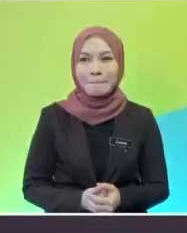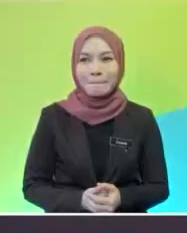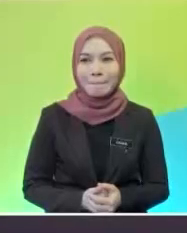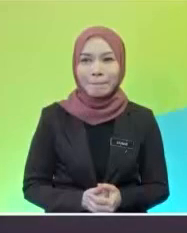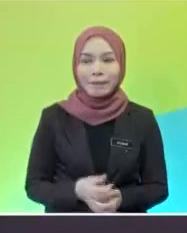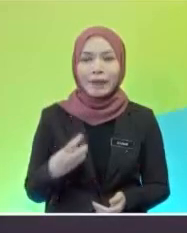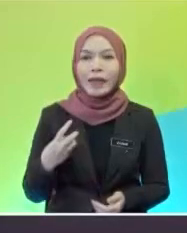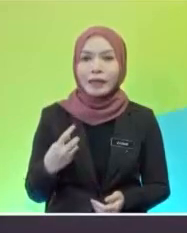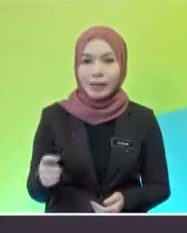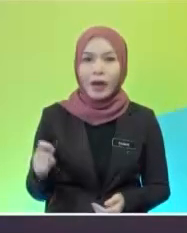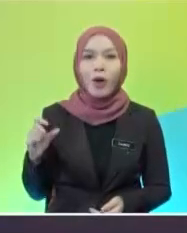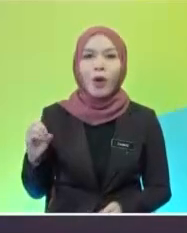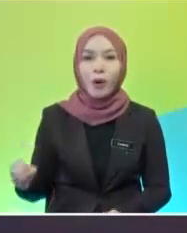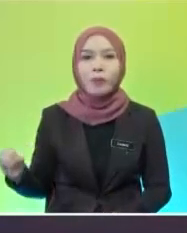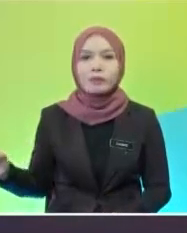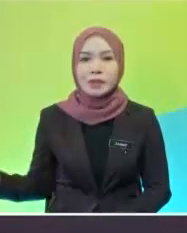The object.